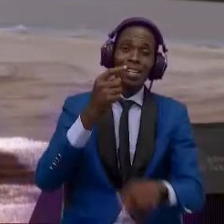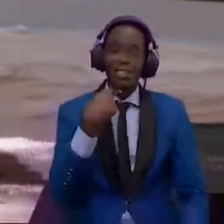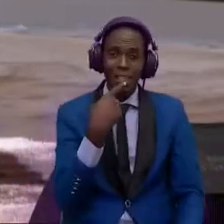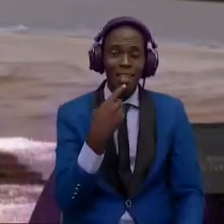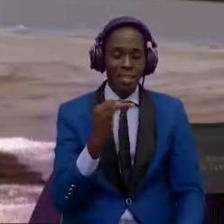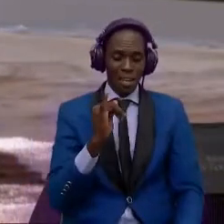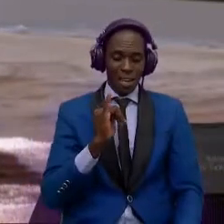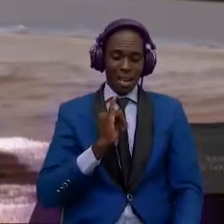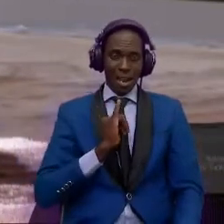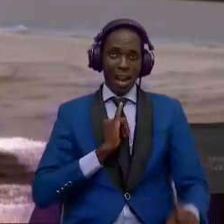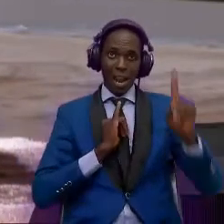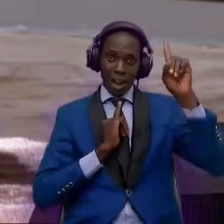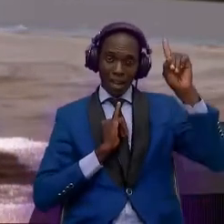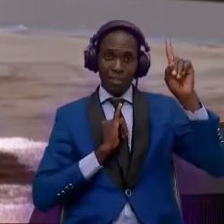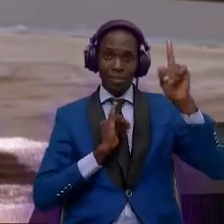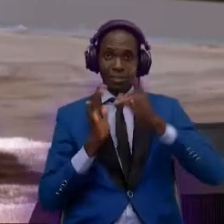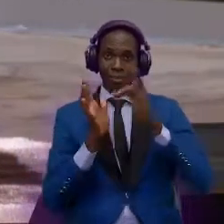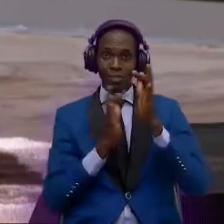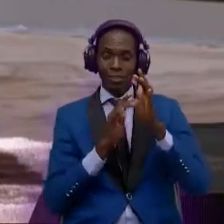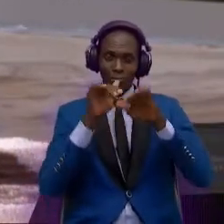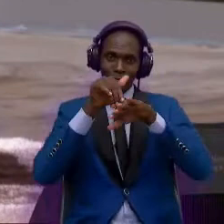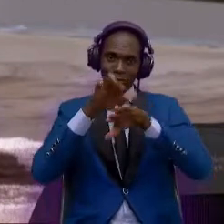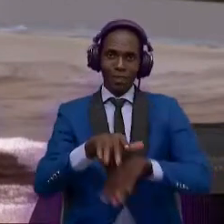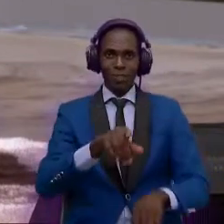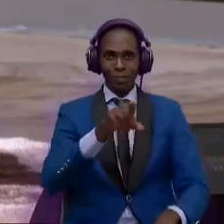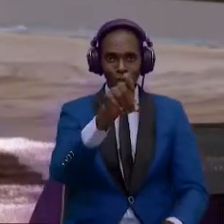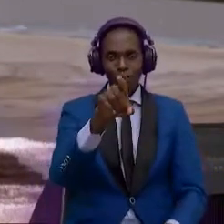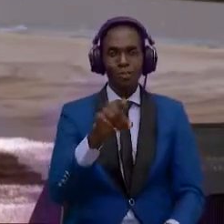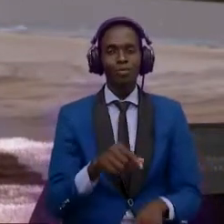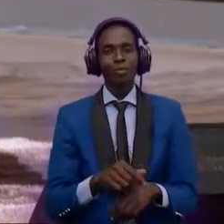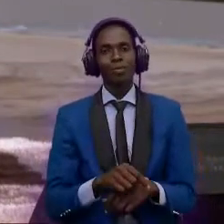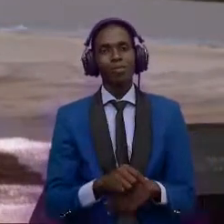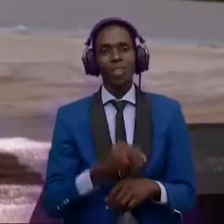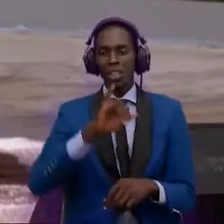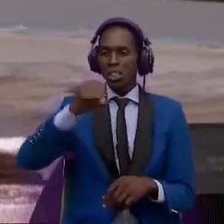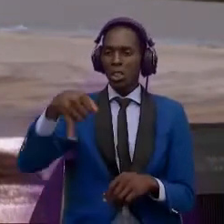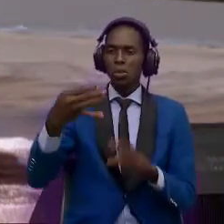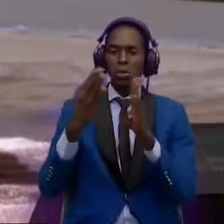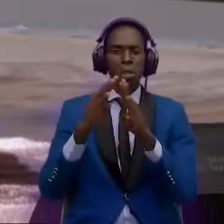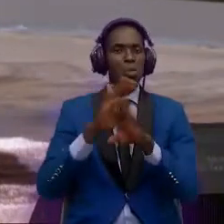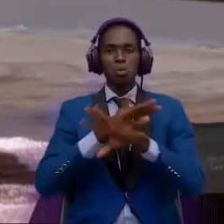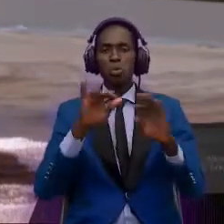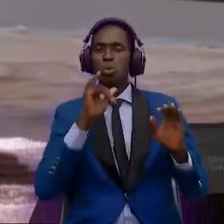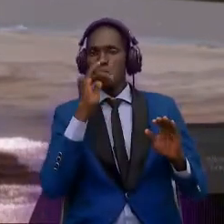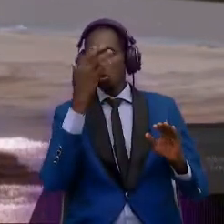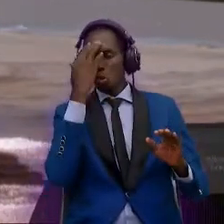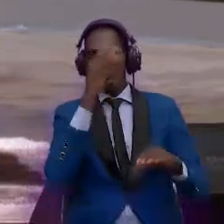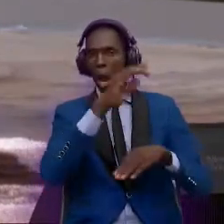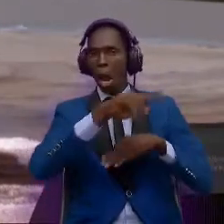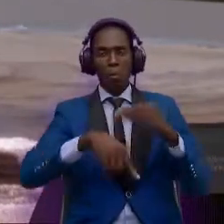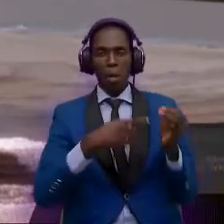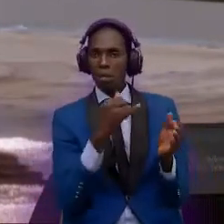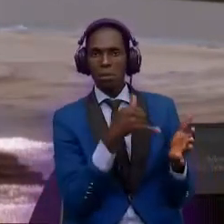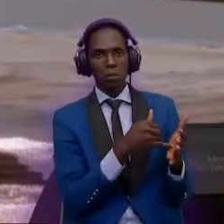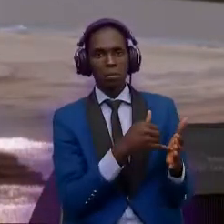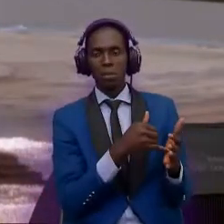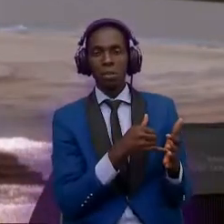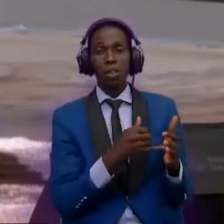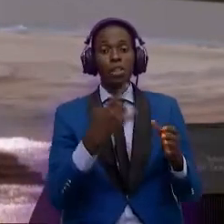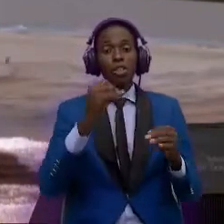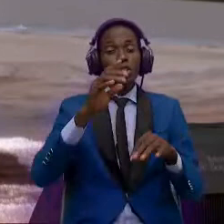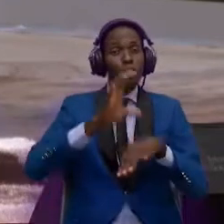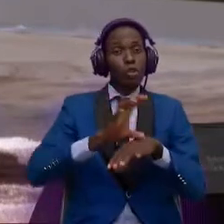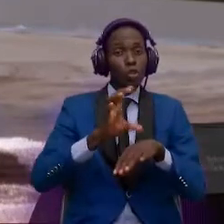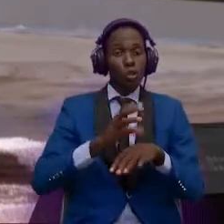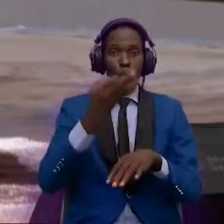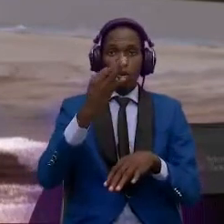I send thee. Jerusalem did not know about that. And the church of the Jews